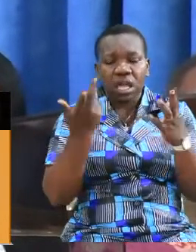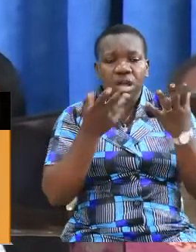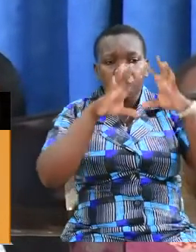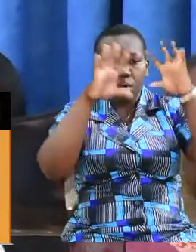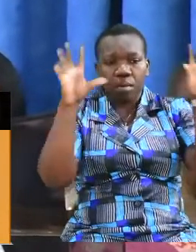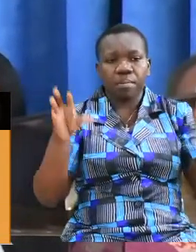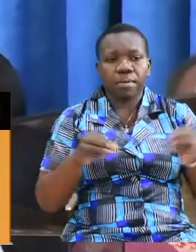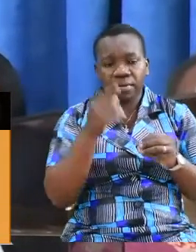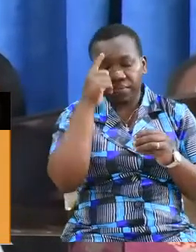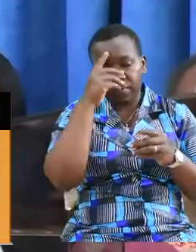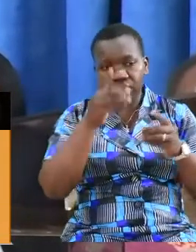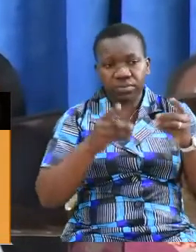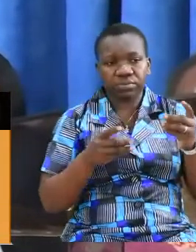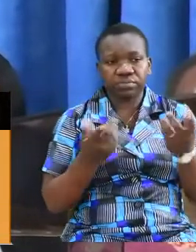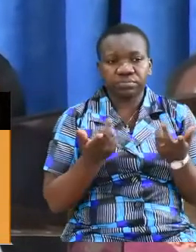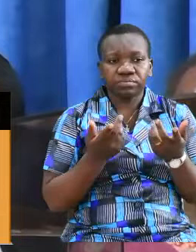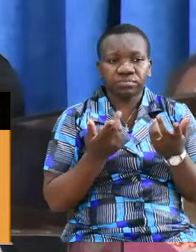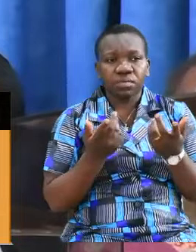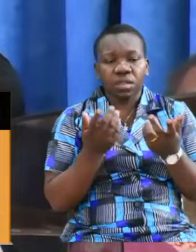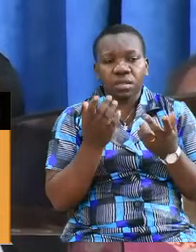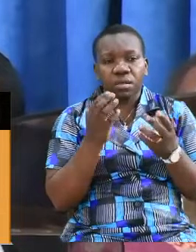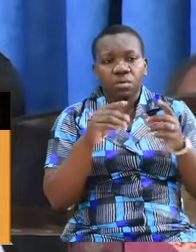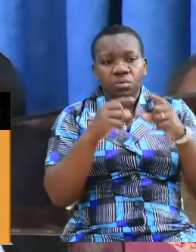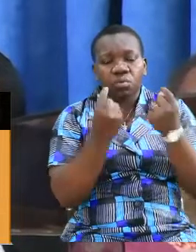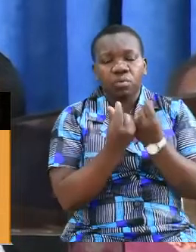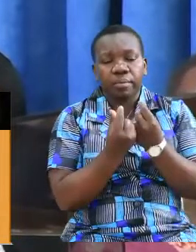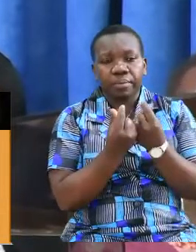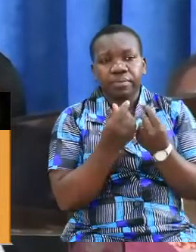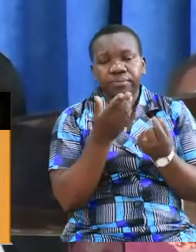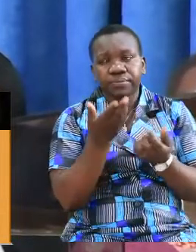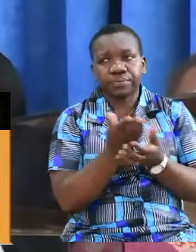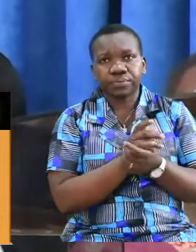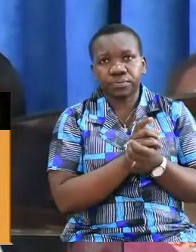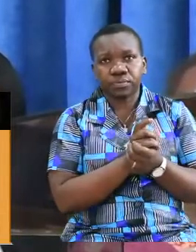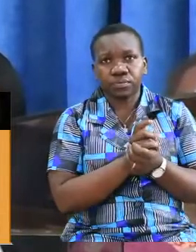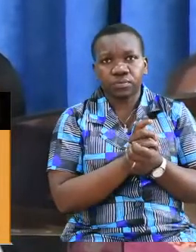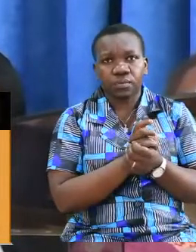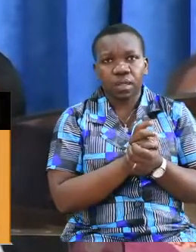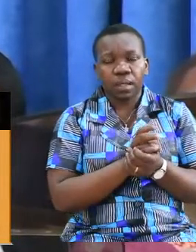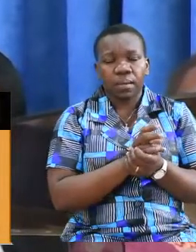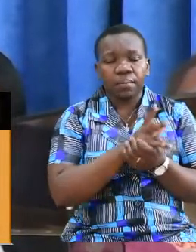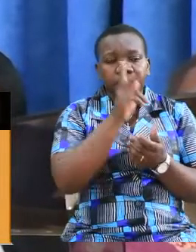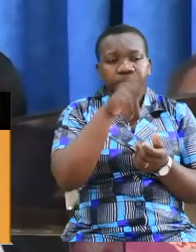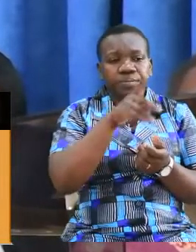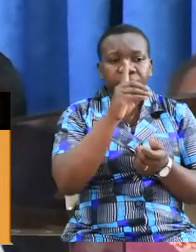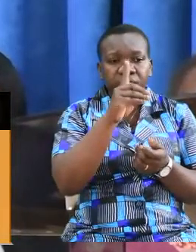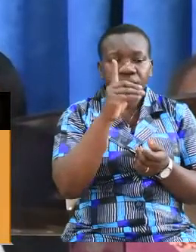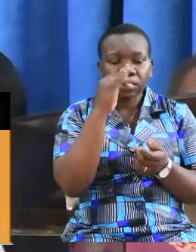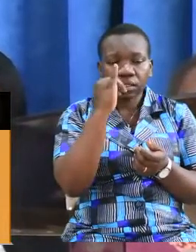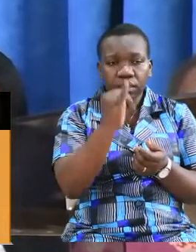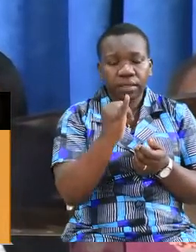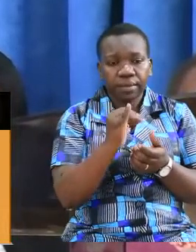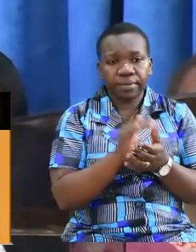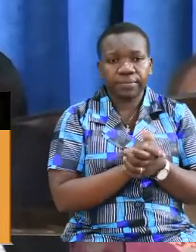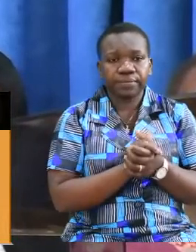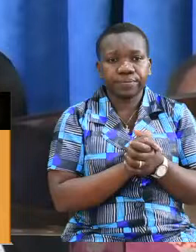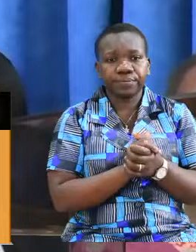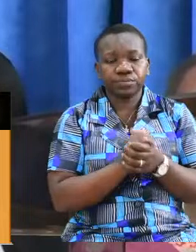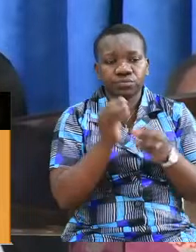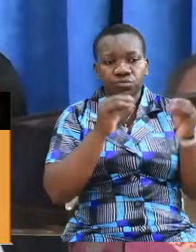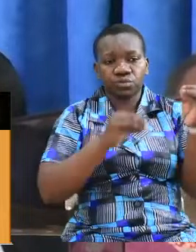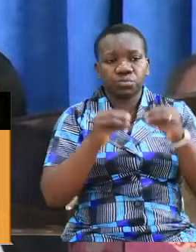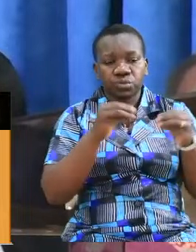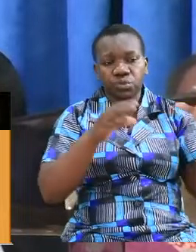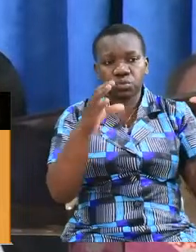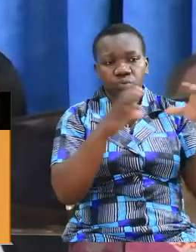district. It is good to note that when you deposit the money through the PDI pay bill, you have to indicate your